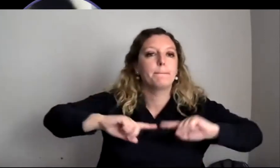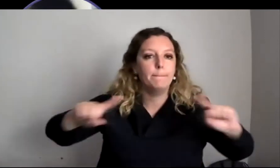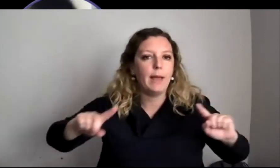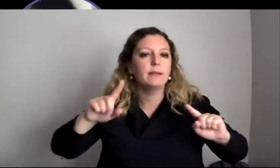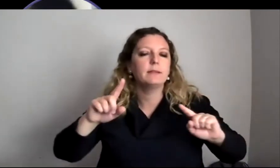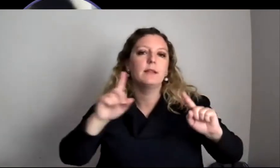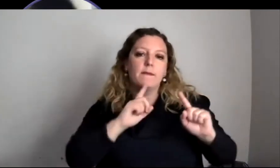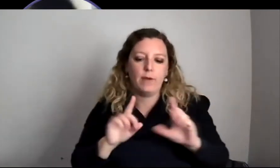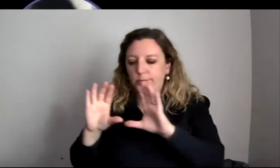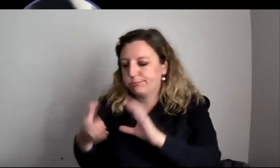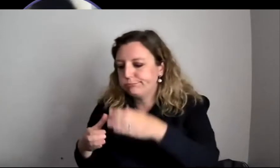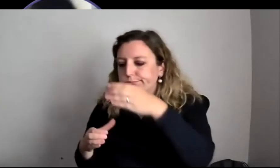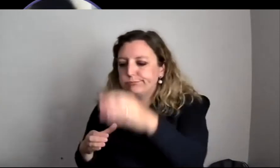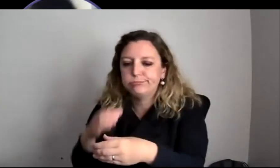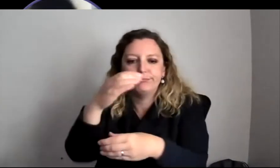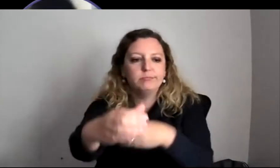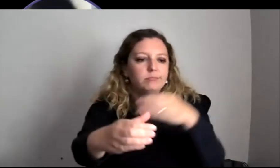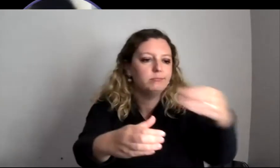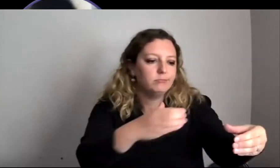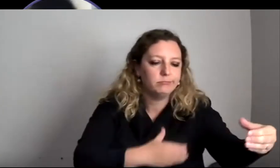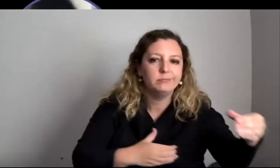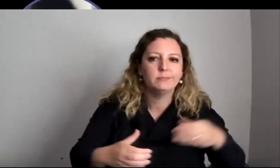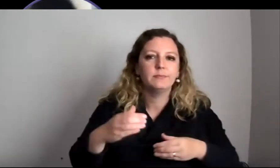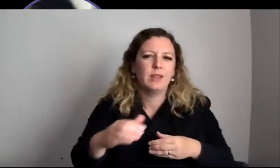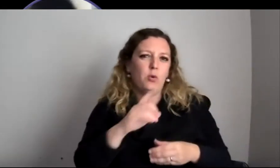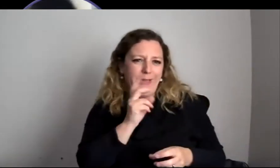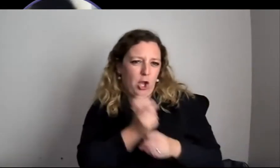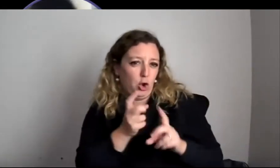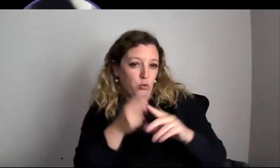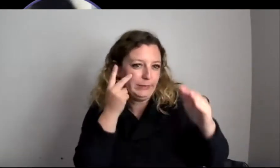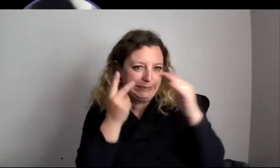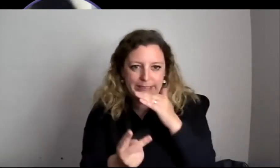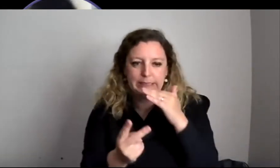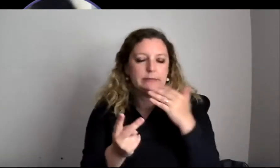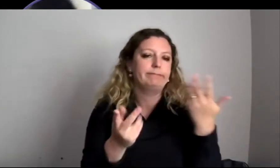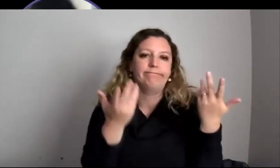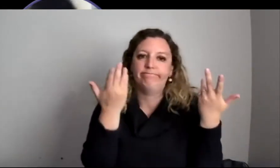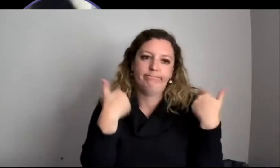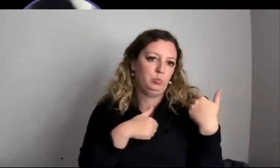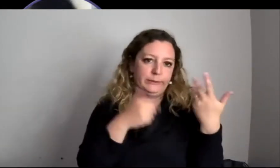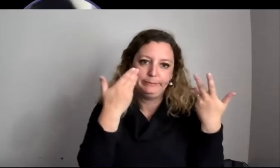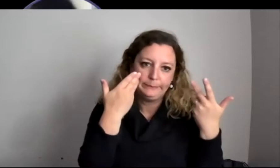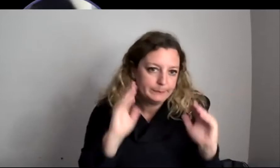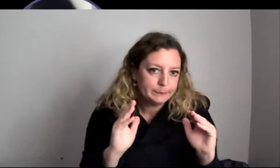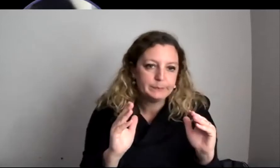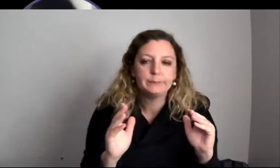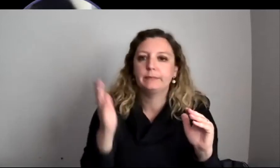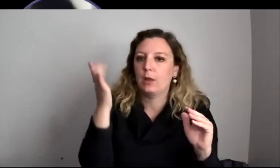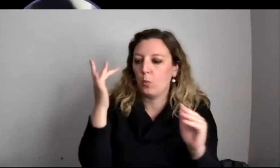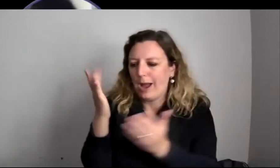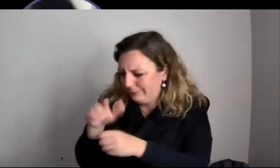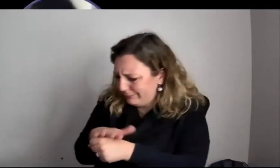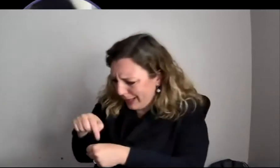very patchily distributed, and their distribution is really hard to predict. So we don't entirely know why they occur in some